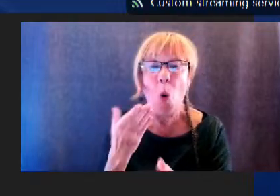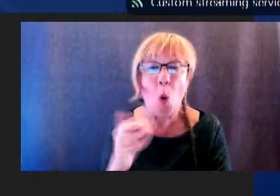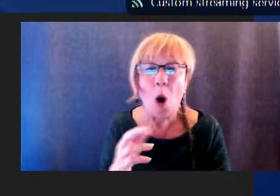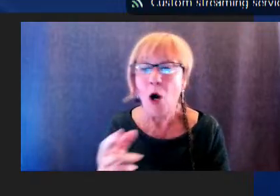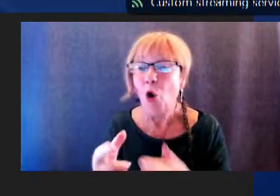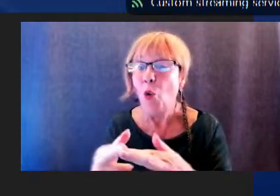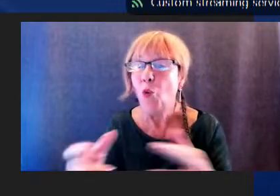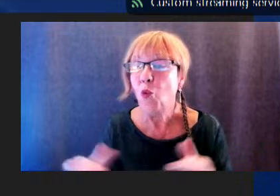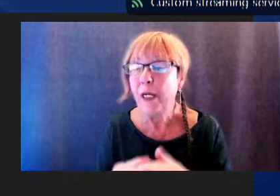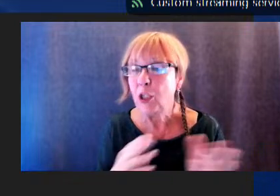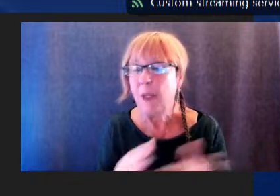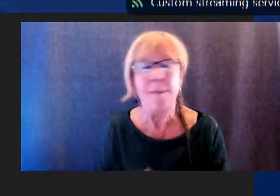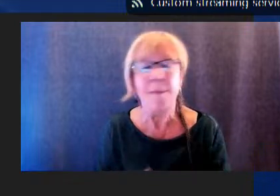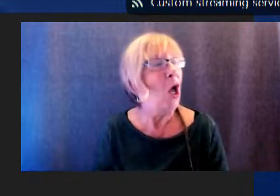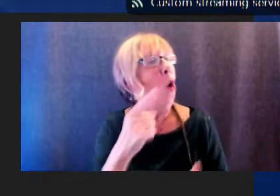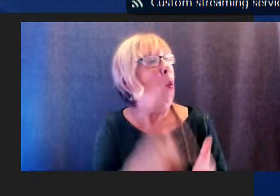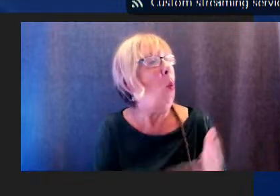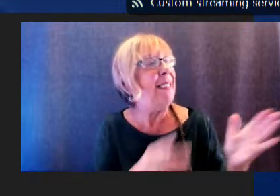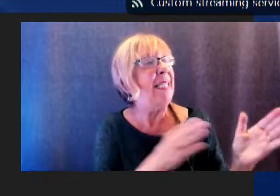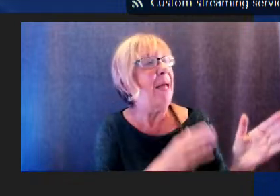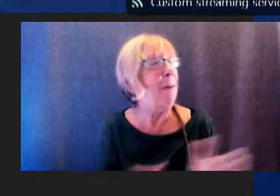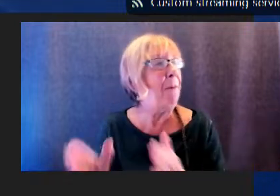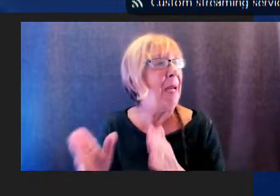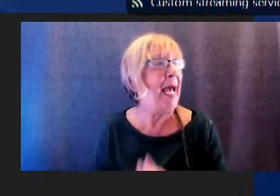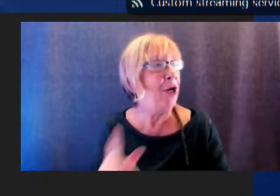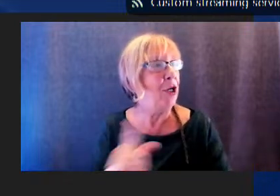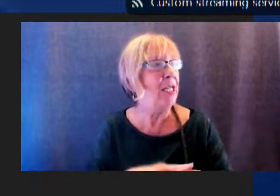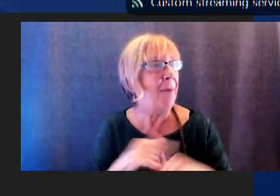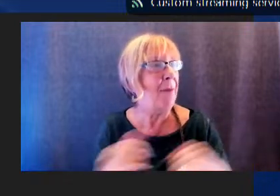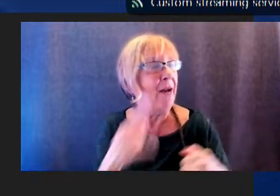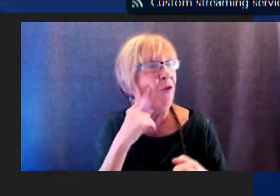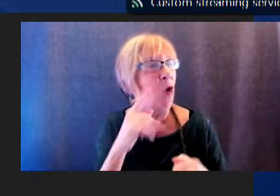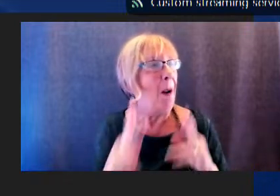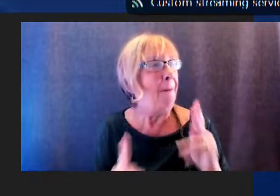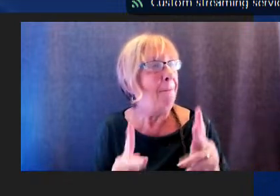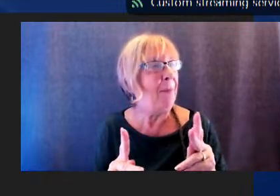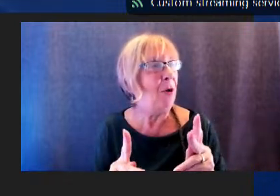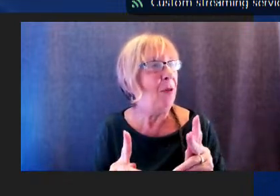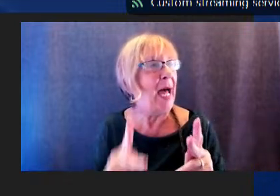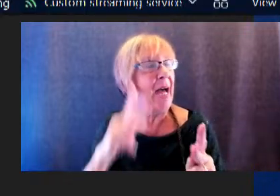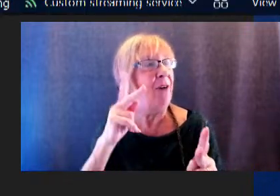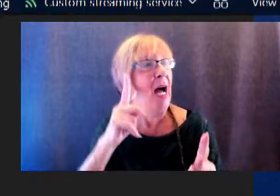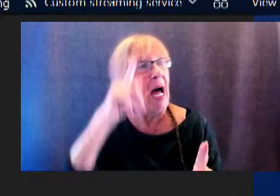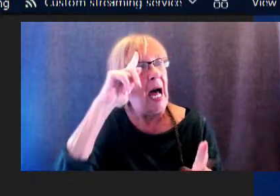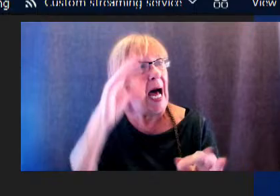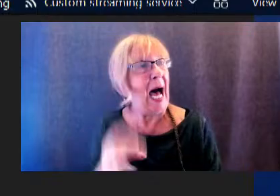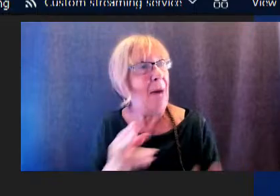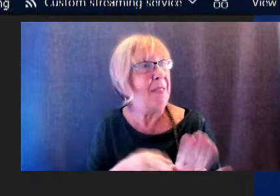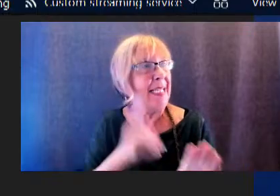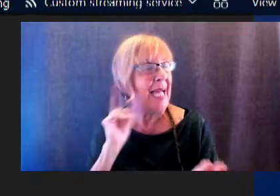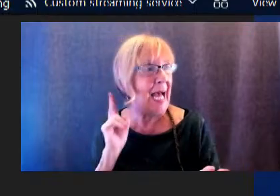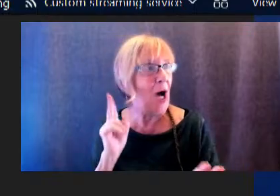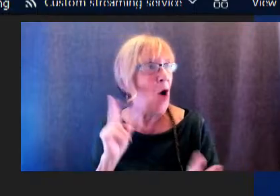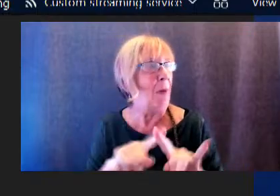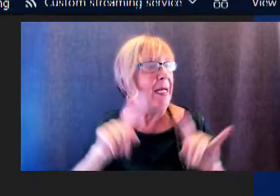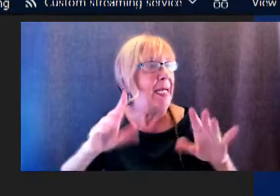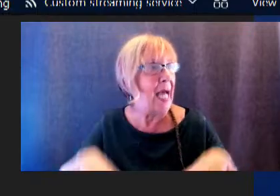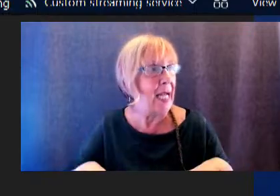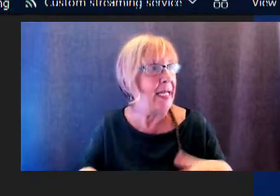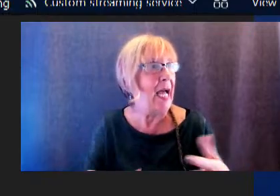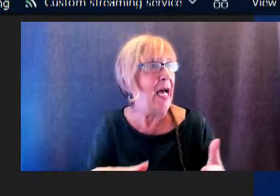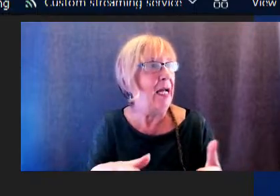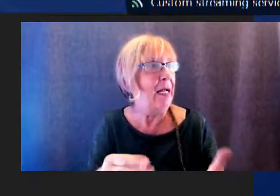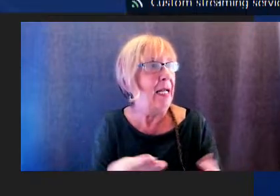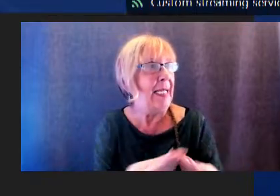is the plan or timeline for those who opted out but have not yet cleared their properties or pulled debris permits?